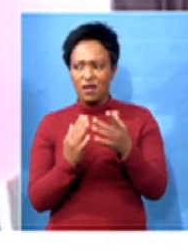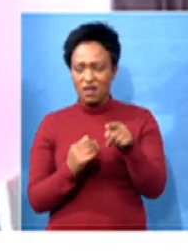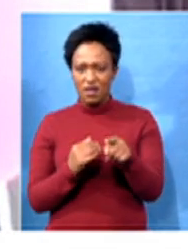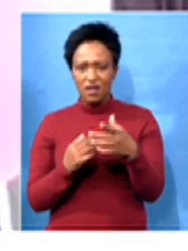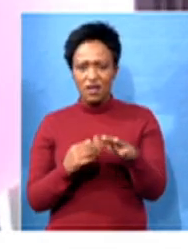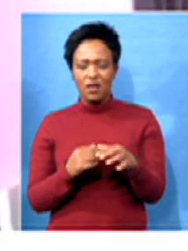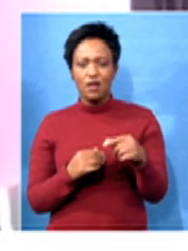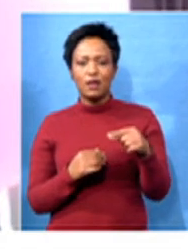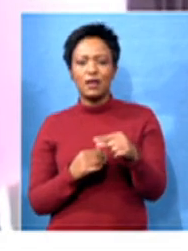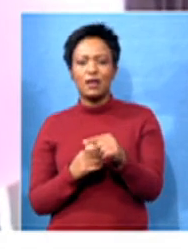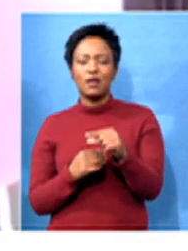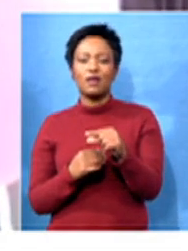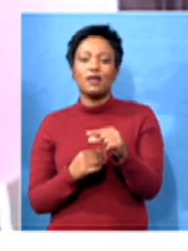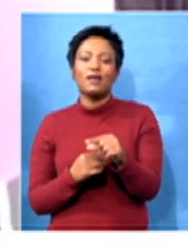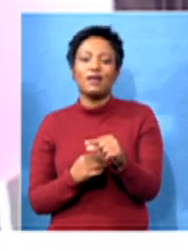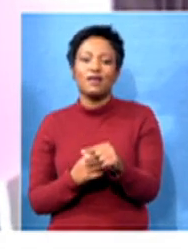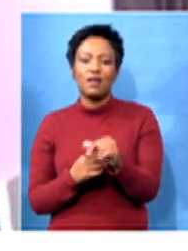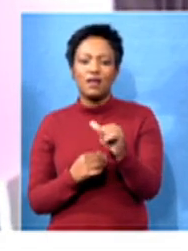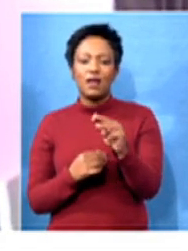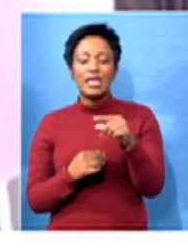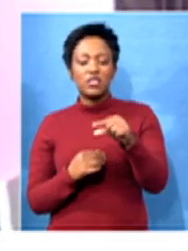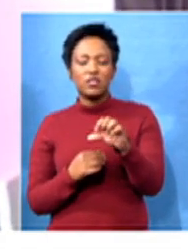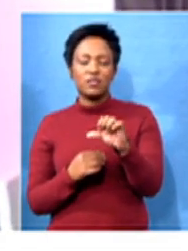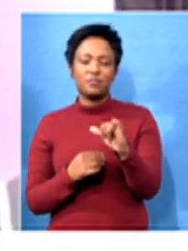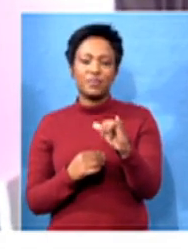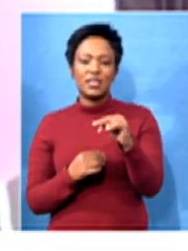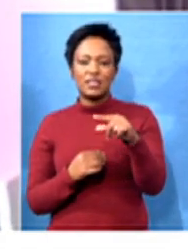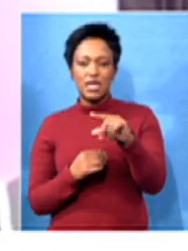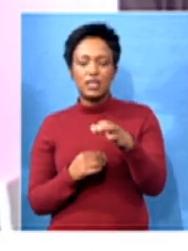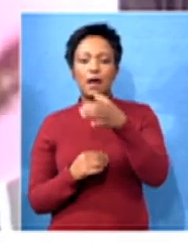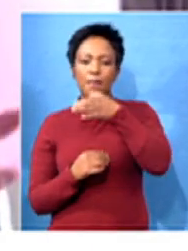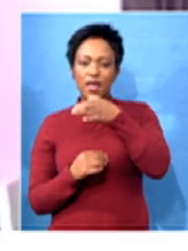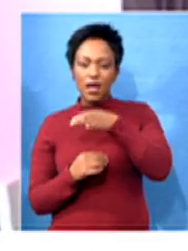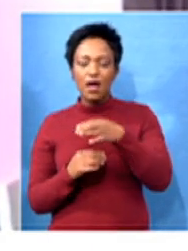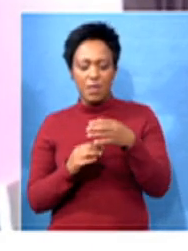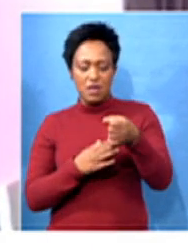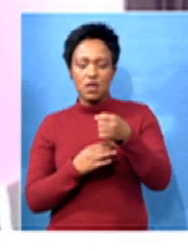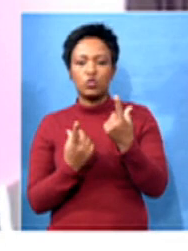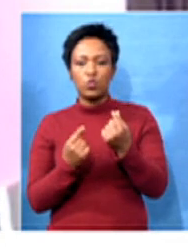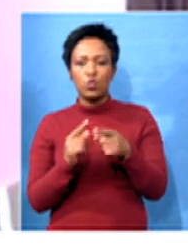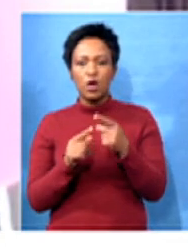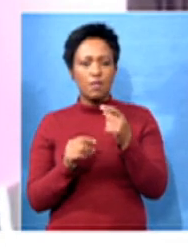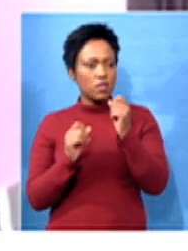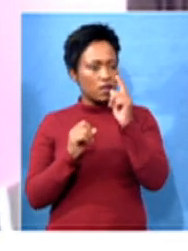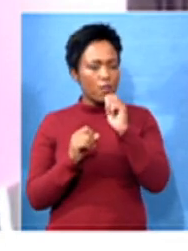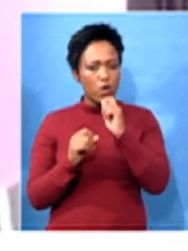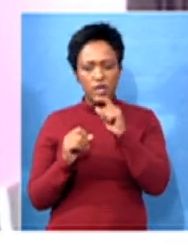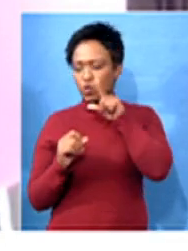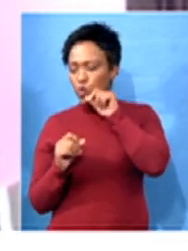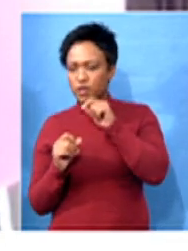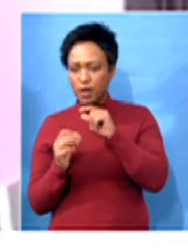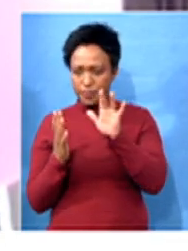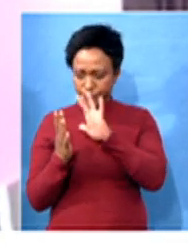I've been brewing my own traditional ginger beer. So it's all sorts of things. I think every morning I wake up, I go on Twitter, I go